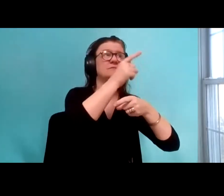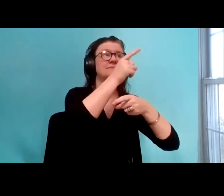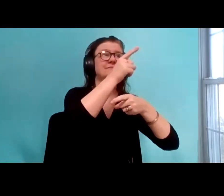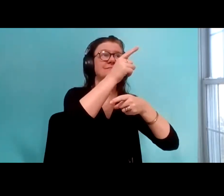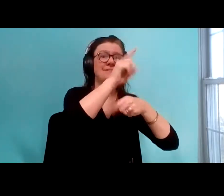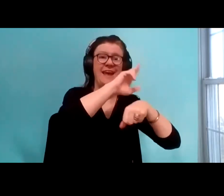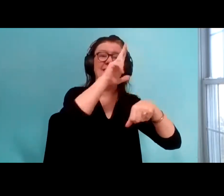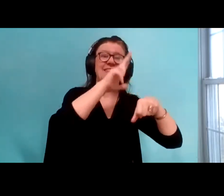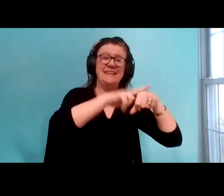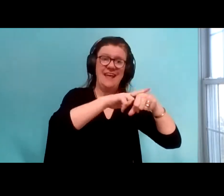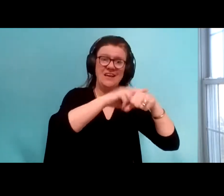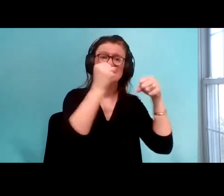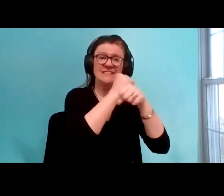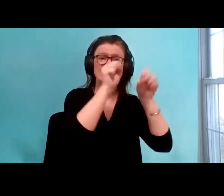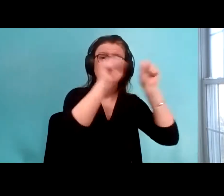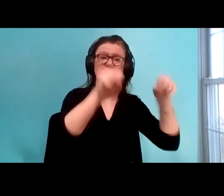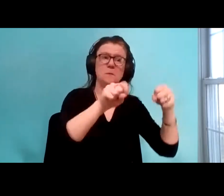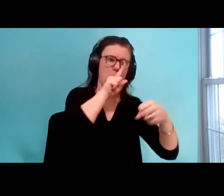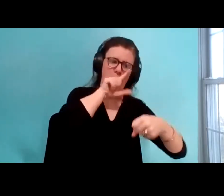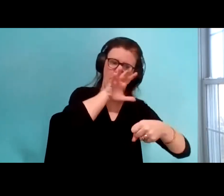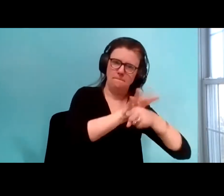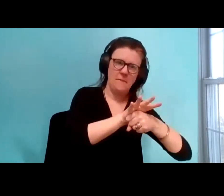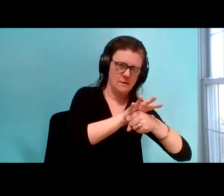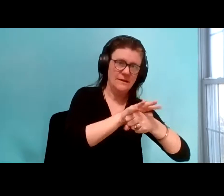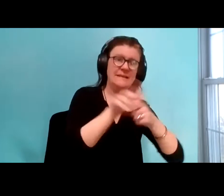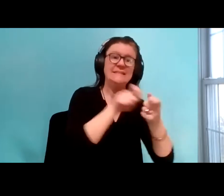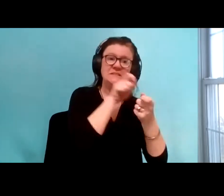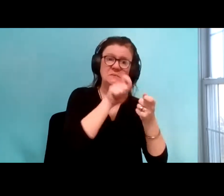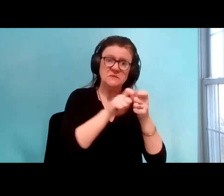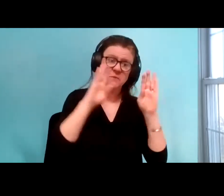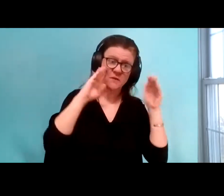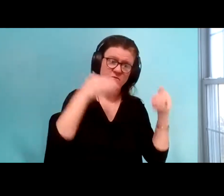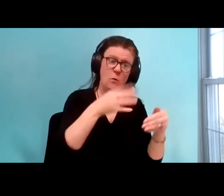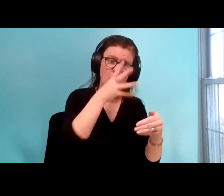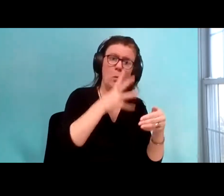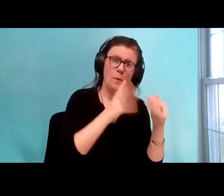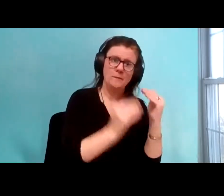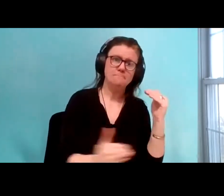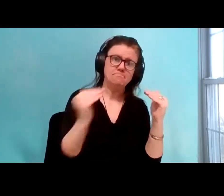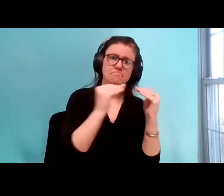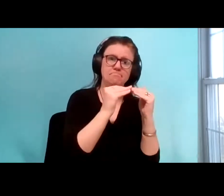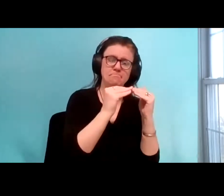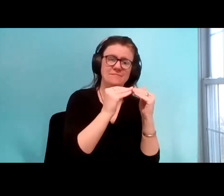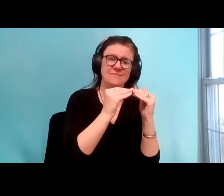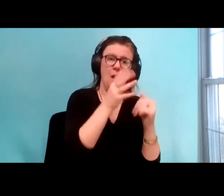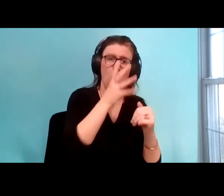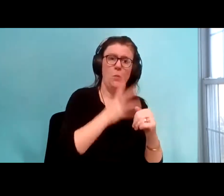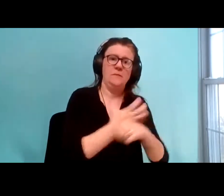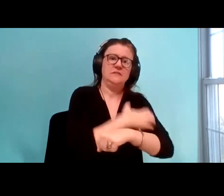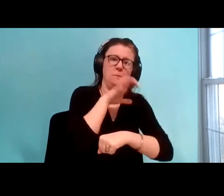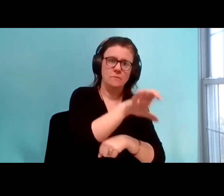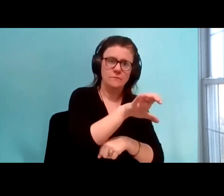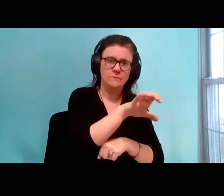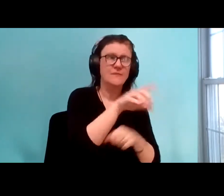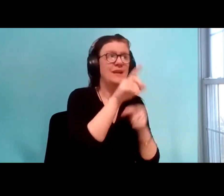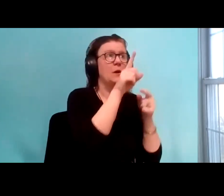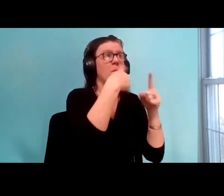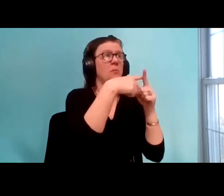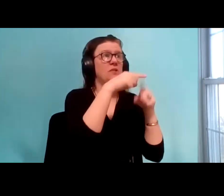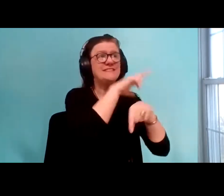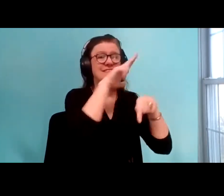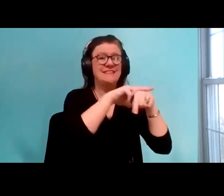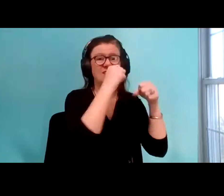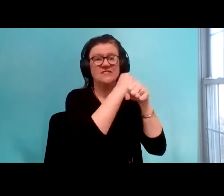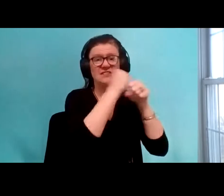national statistical system that are working on gender equality and women's empowerment, including the leadership and commitment of the National